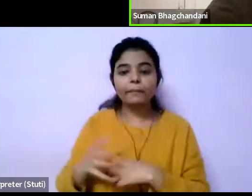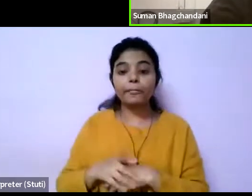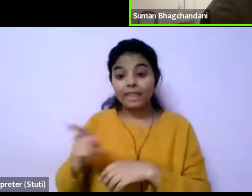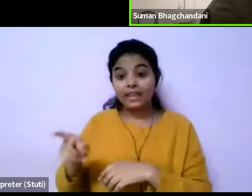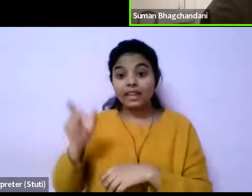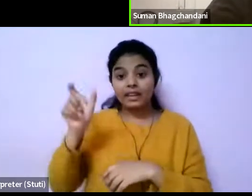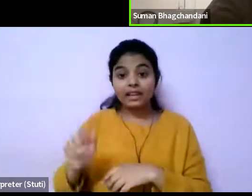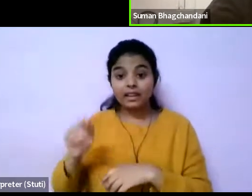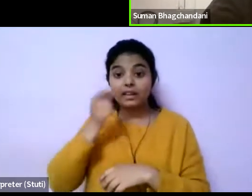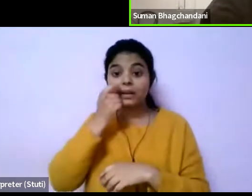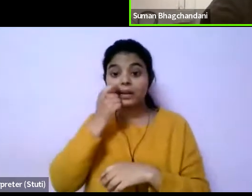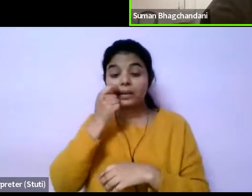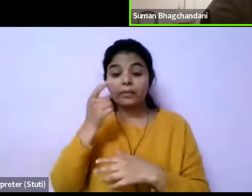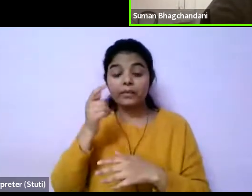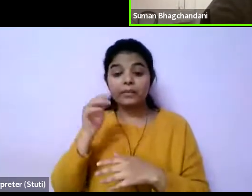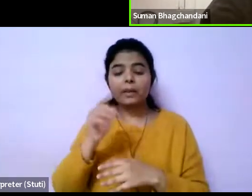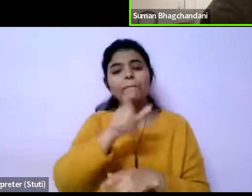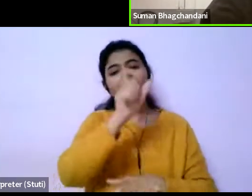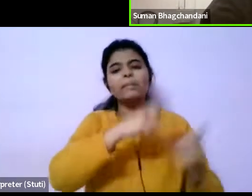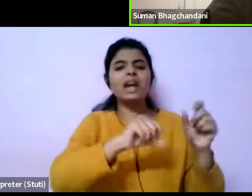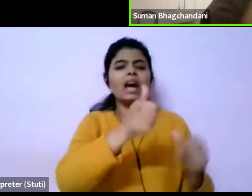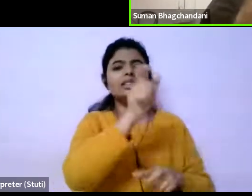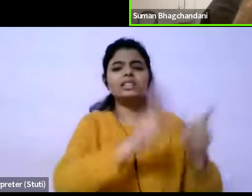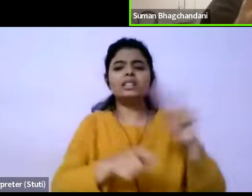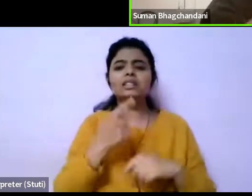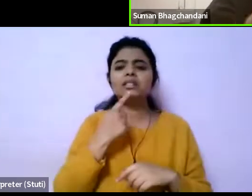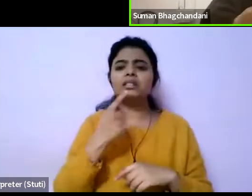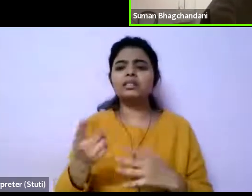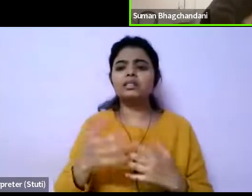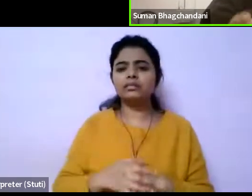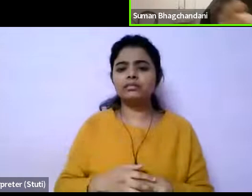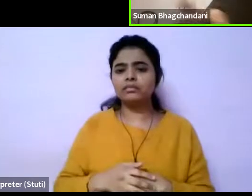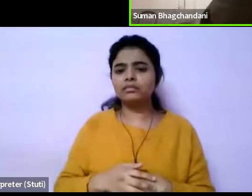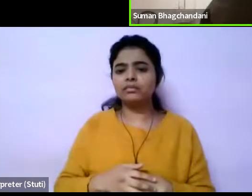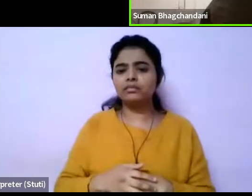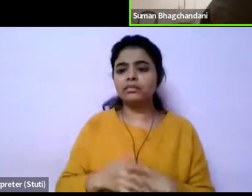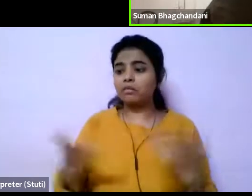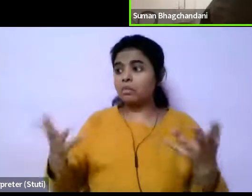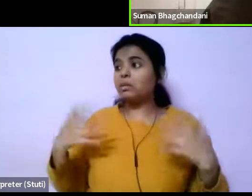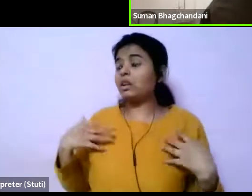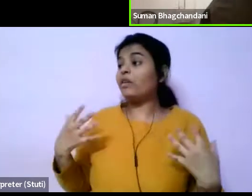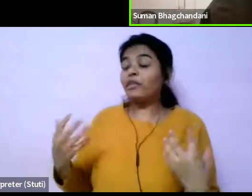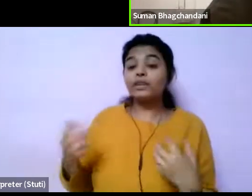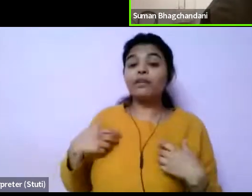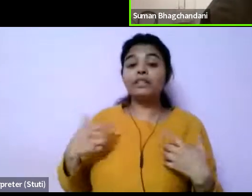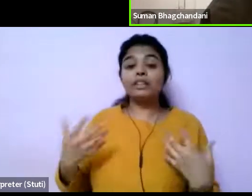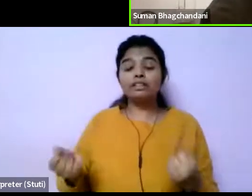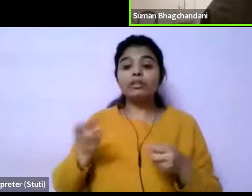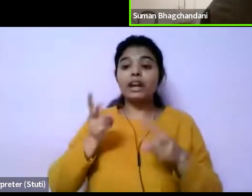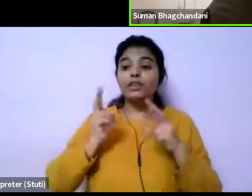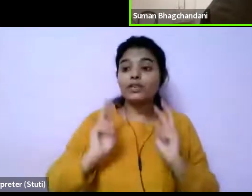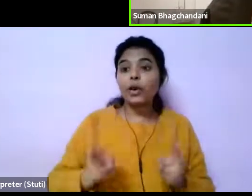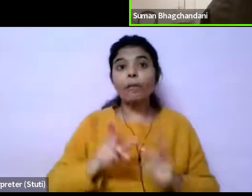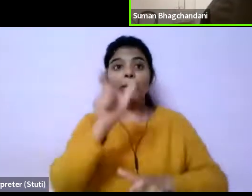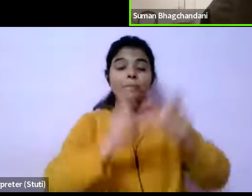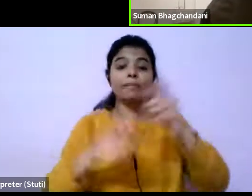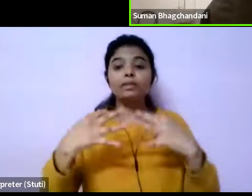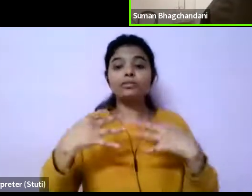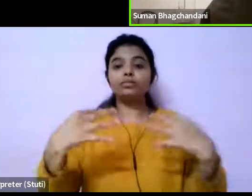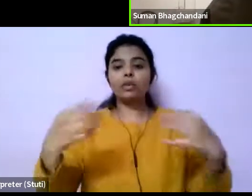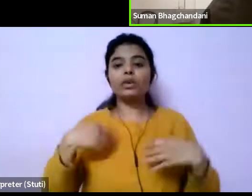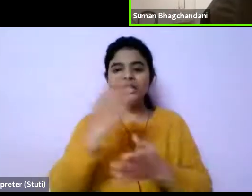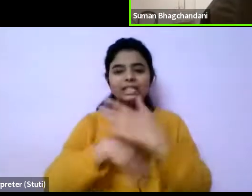made by all of them was that we managed to look normal in our performances, we managed to overcome